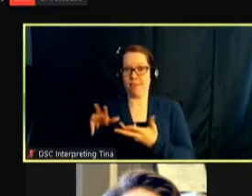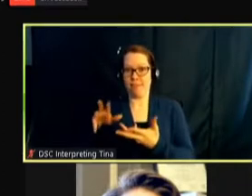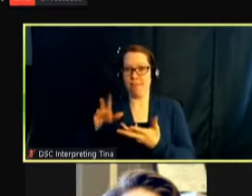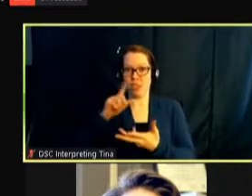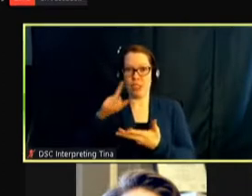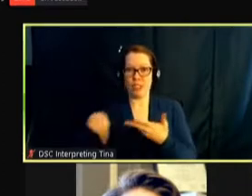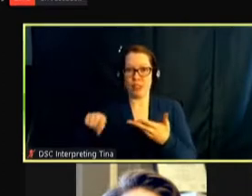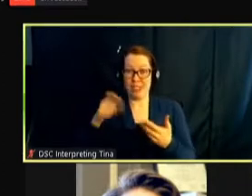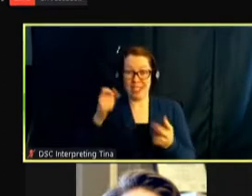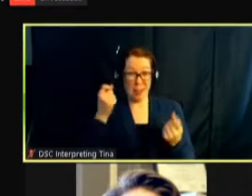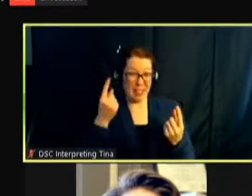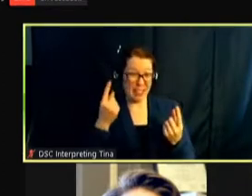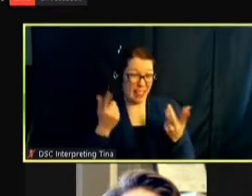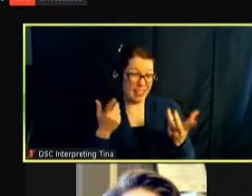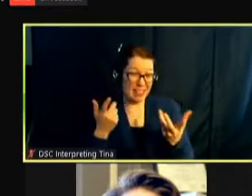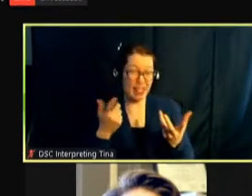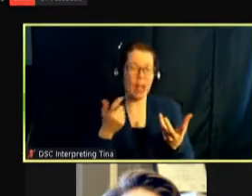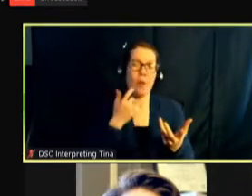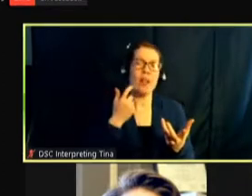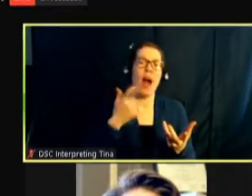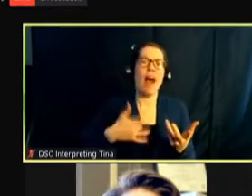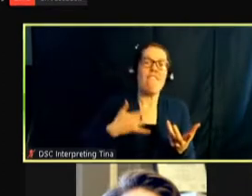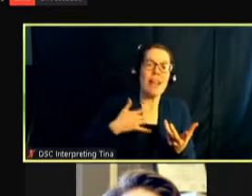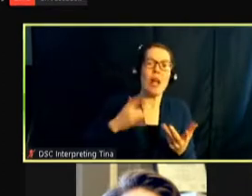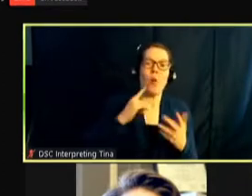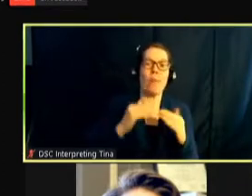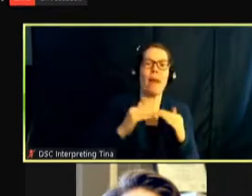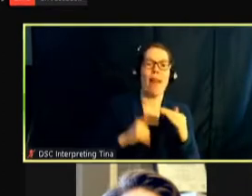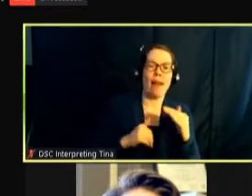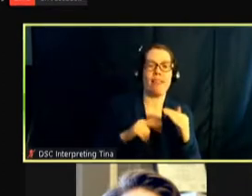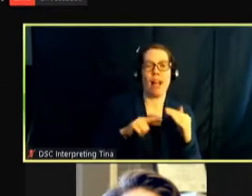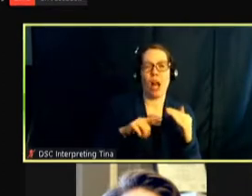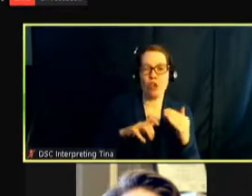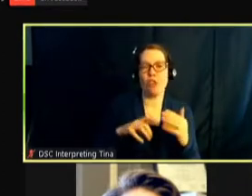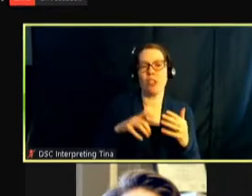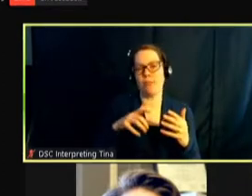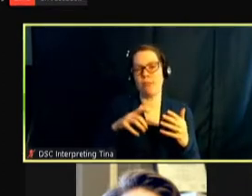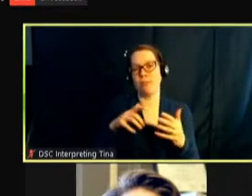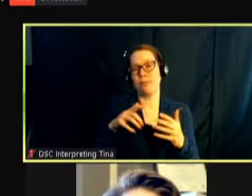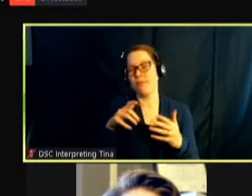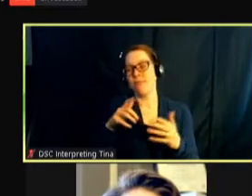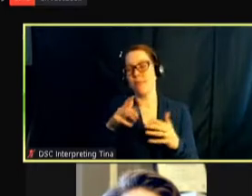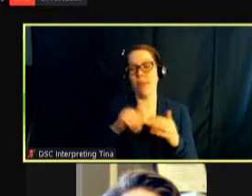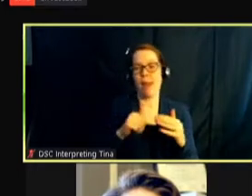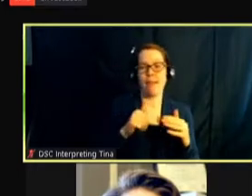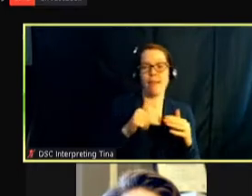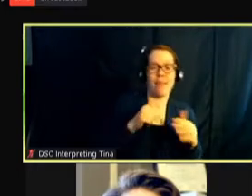Hopefully that made sense. There's so many moving parts, ladies and gents, that